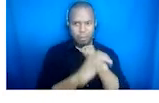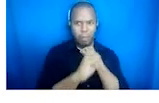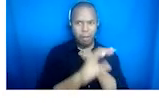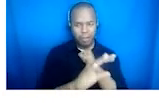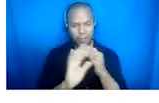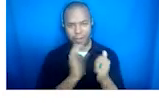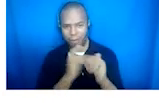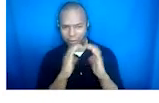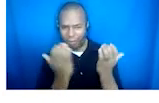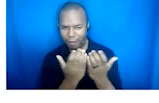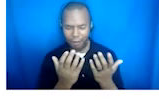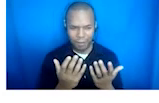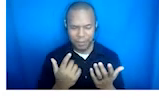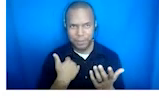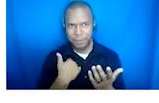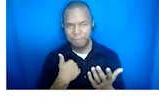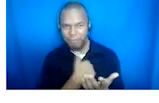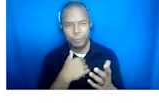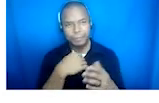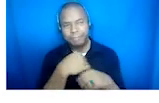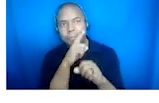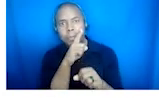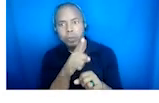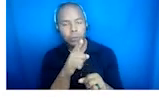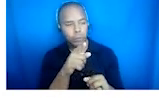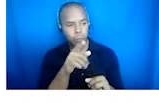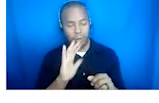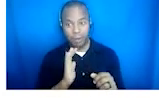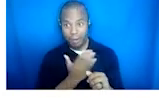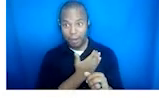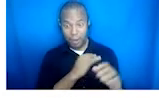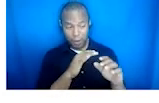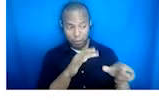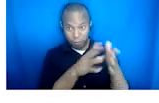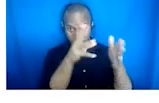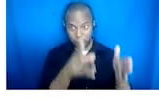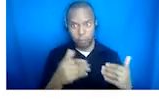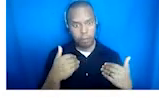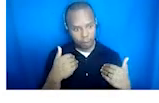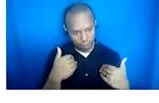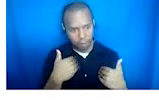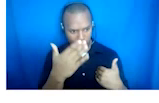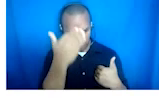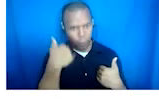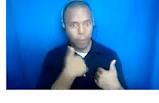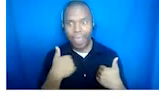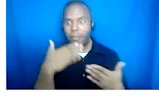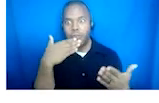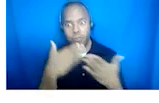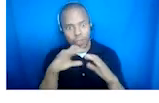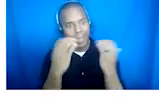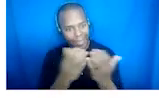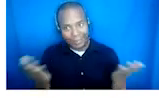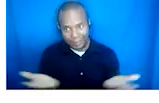do we make sure that our students know that first and foremost, we have really great classes here? And then how do we